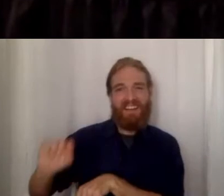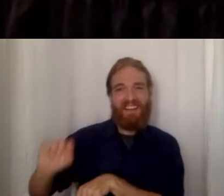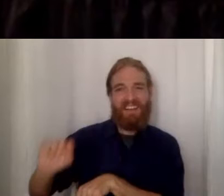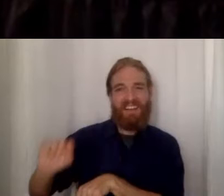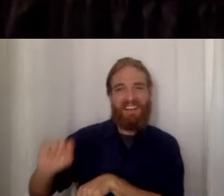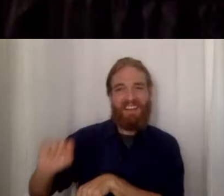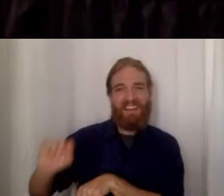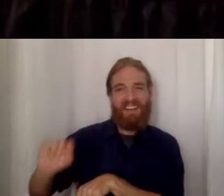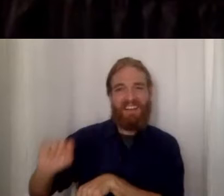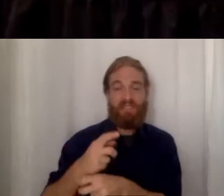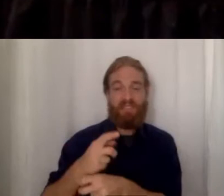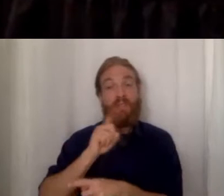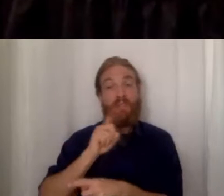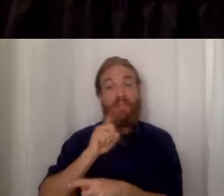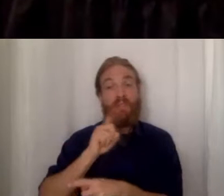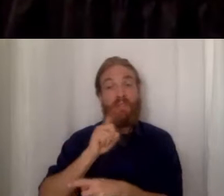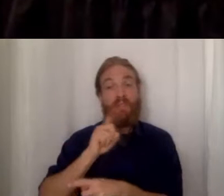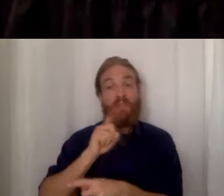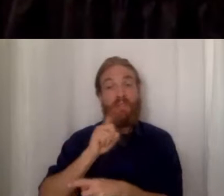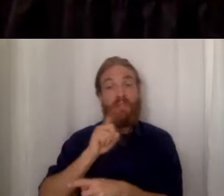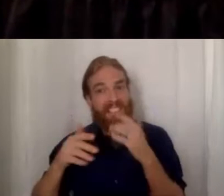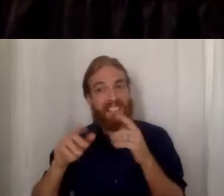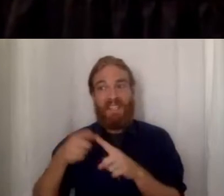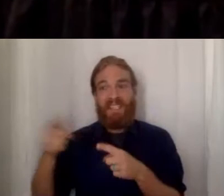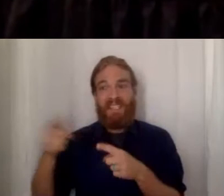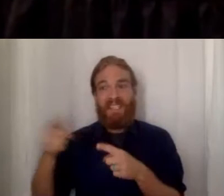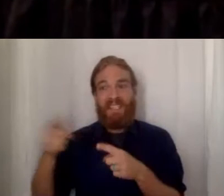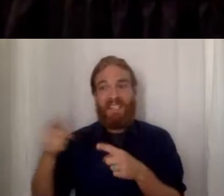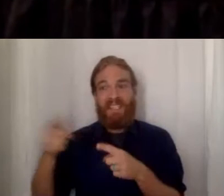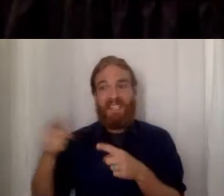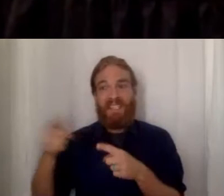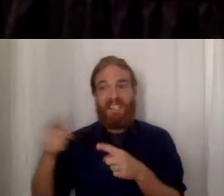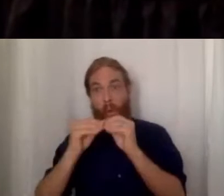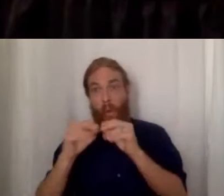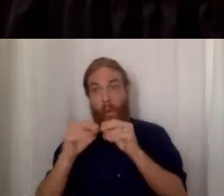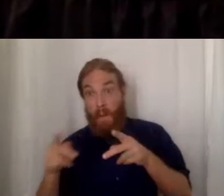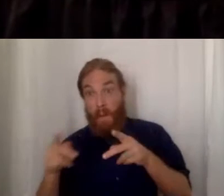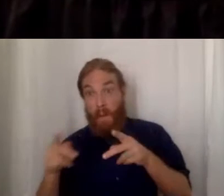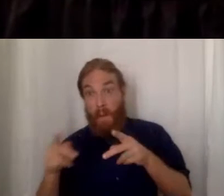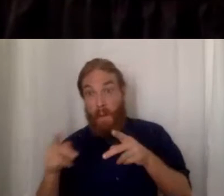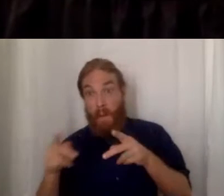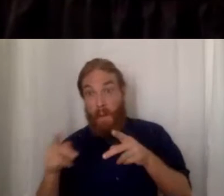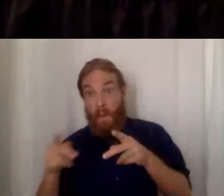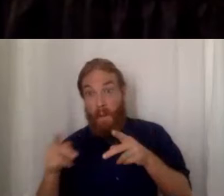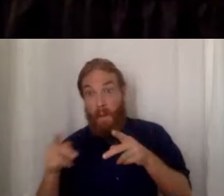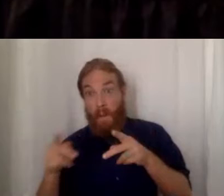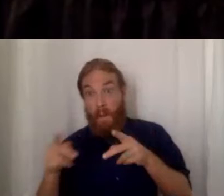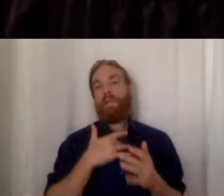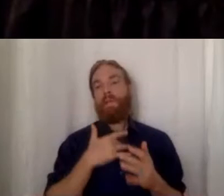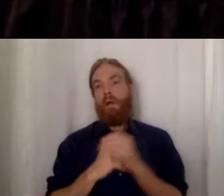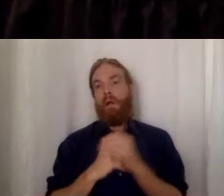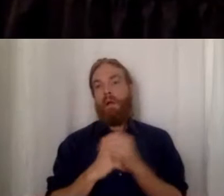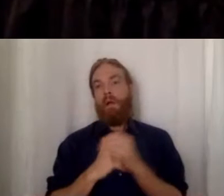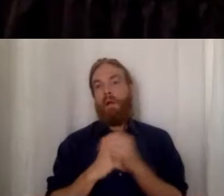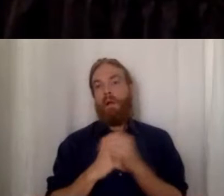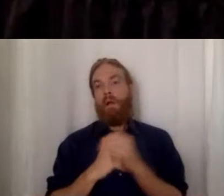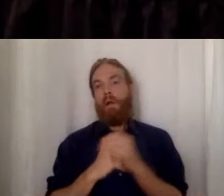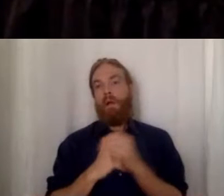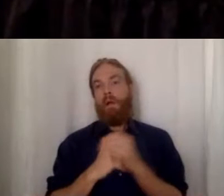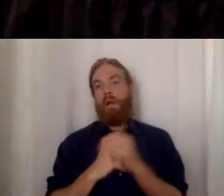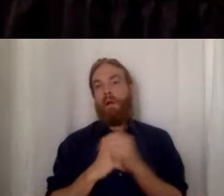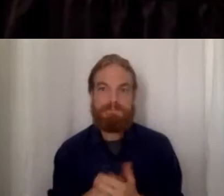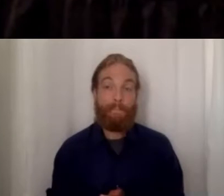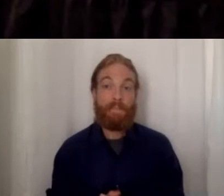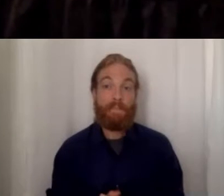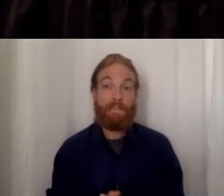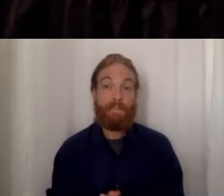think it's good. We also did write some LPN job descriptions to see if we